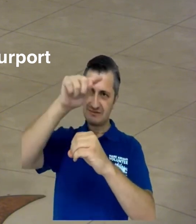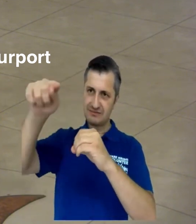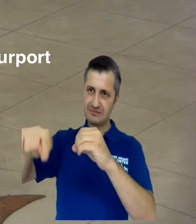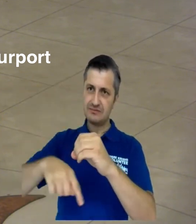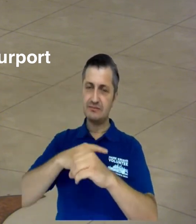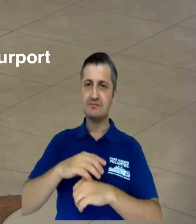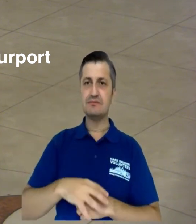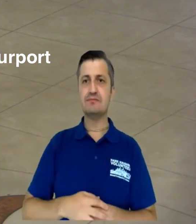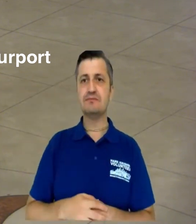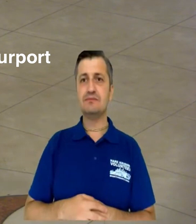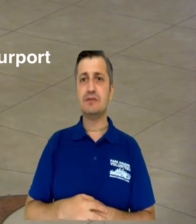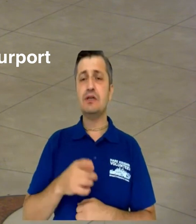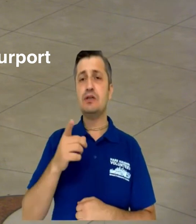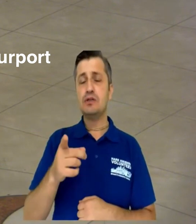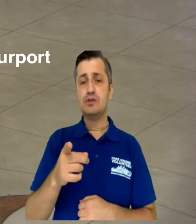of the stars.